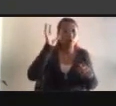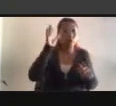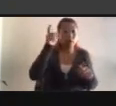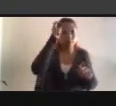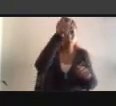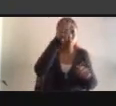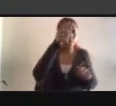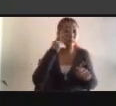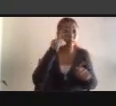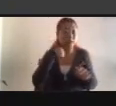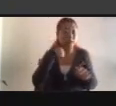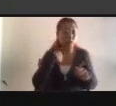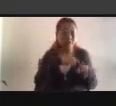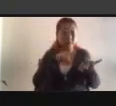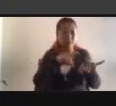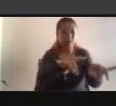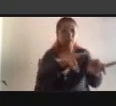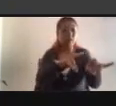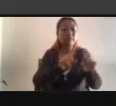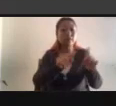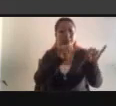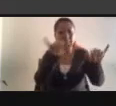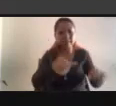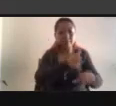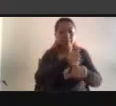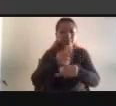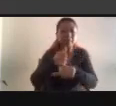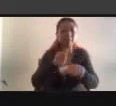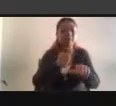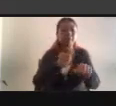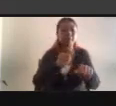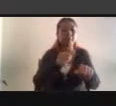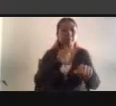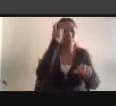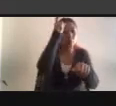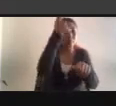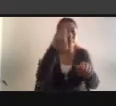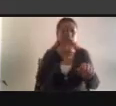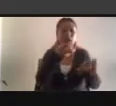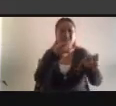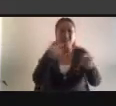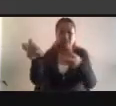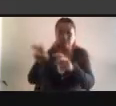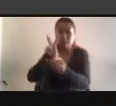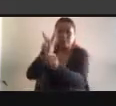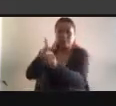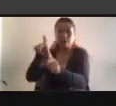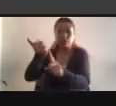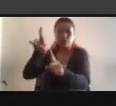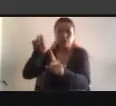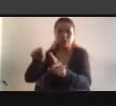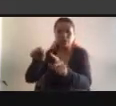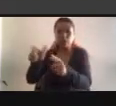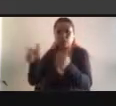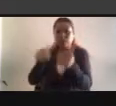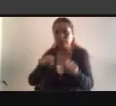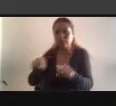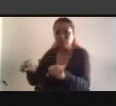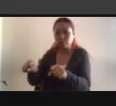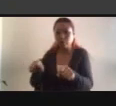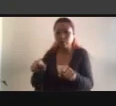for the moon to move on to Mars as quickly as possible. So it's a really exciting breadth of folks we have to share with you